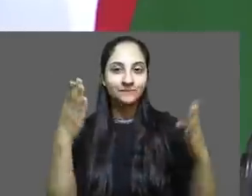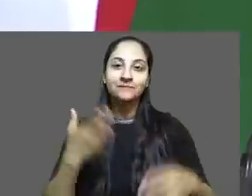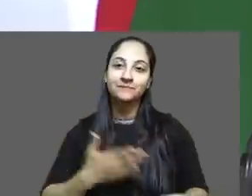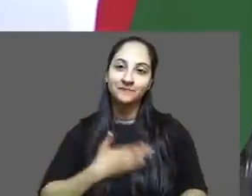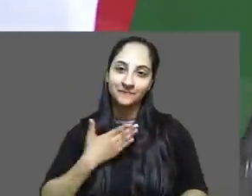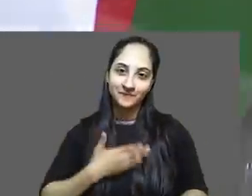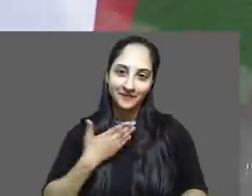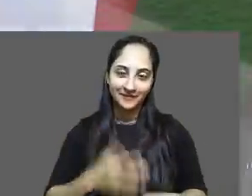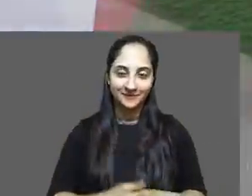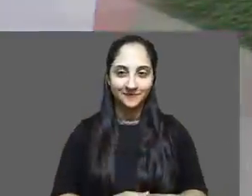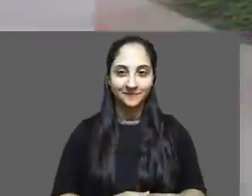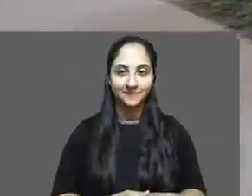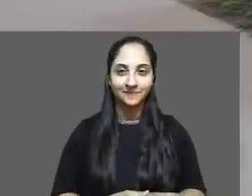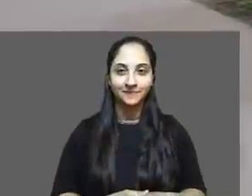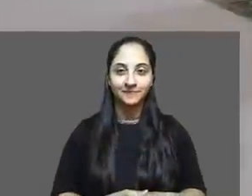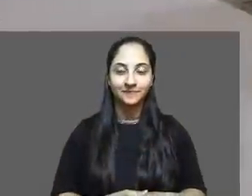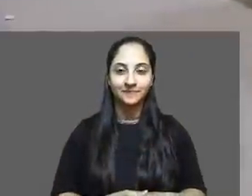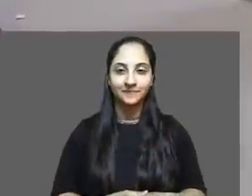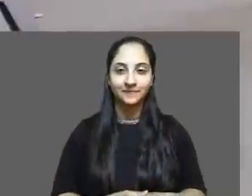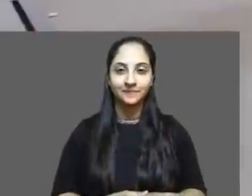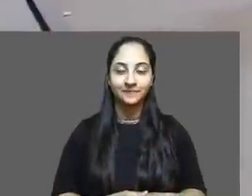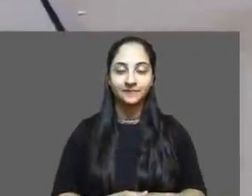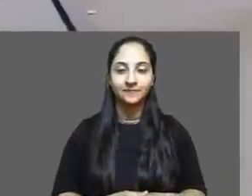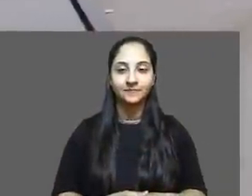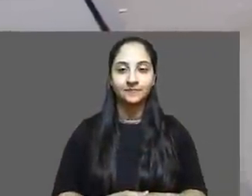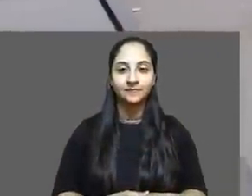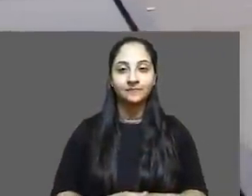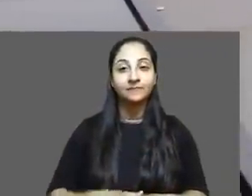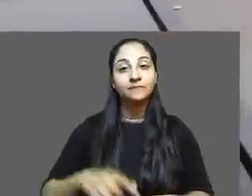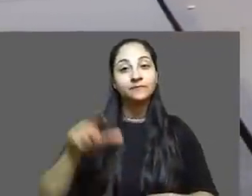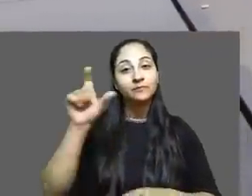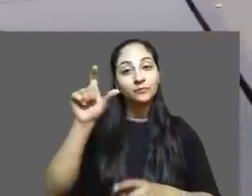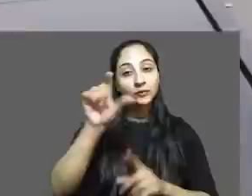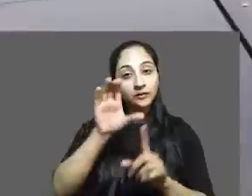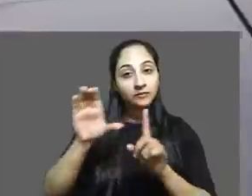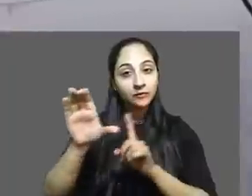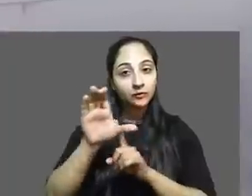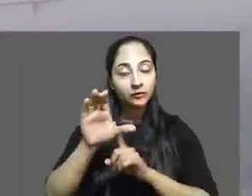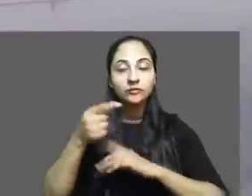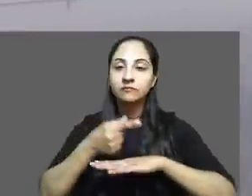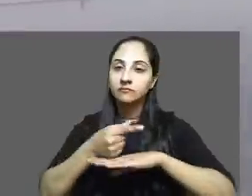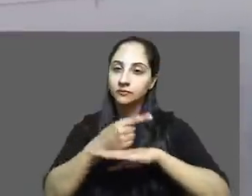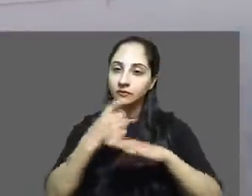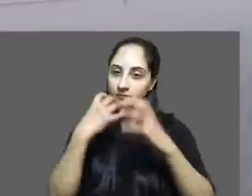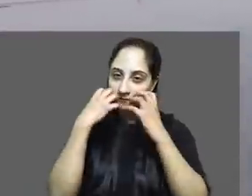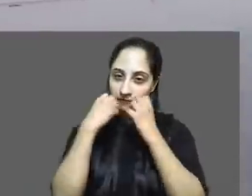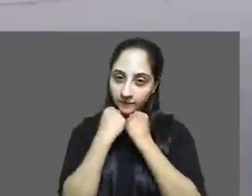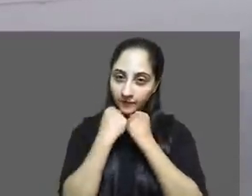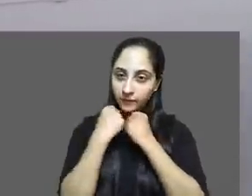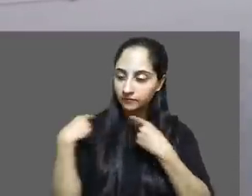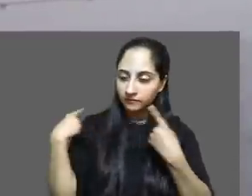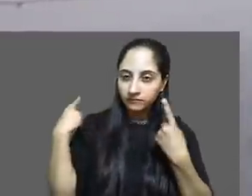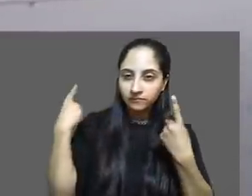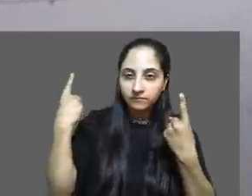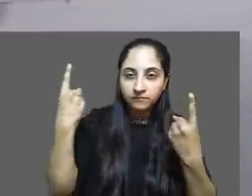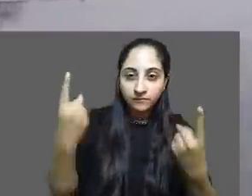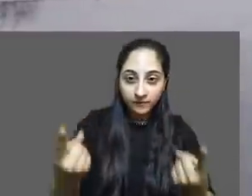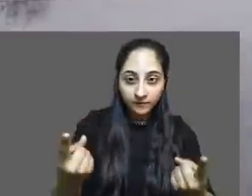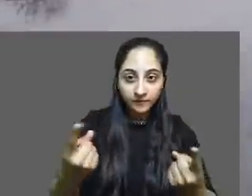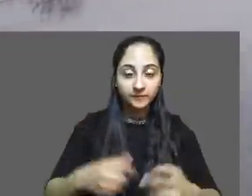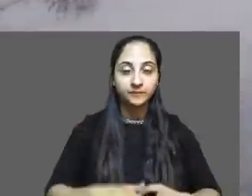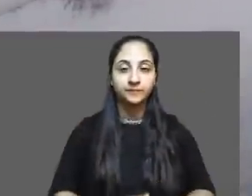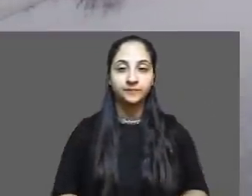of you. The garden has for many centuries served as a central element in Muslim